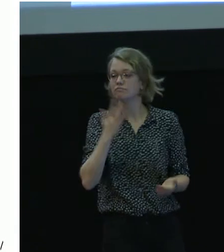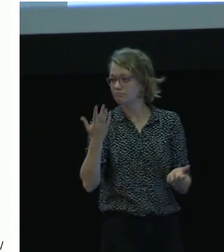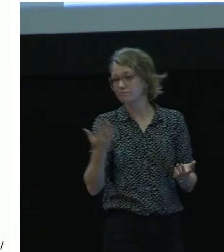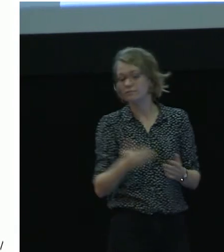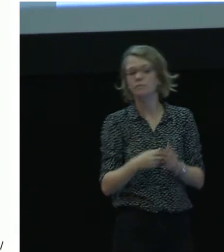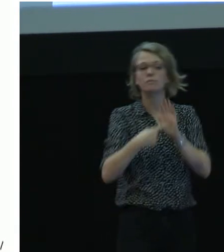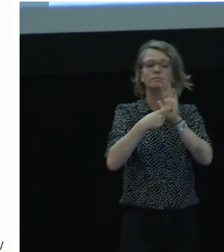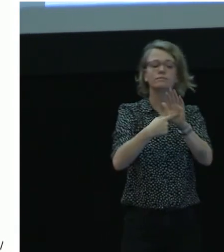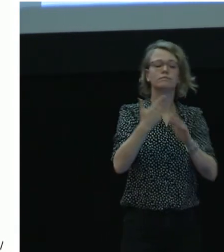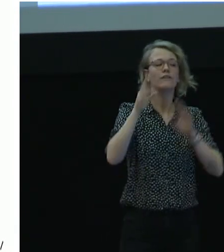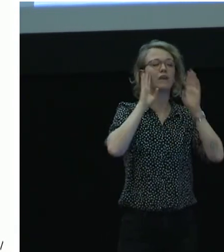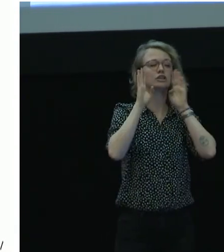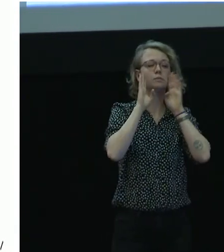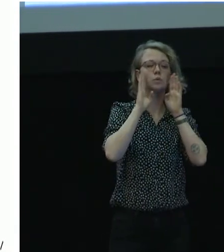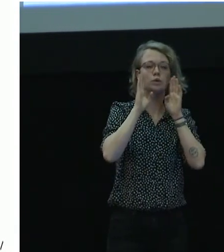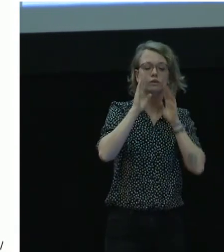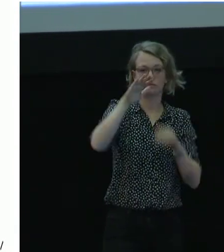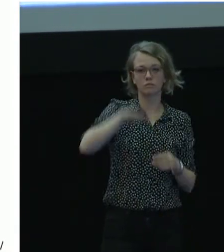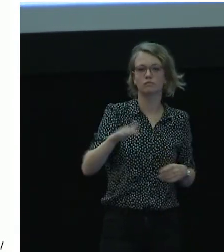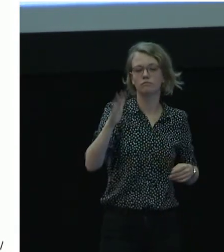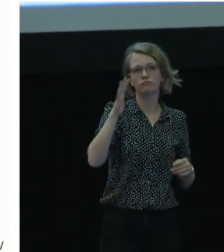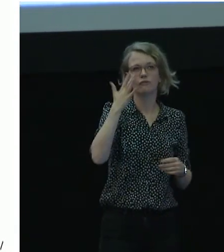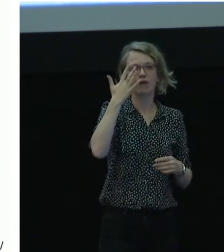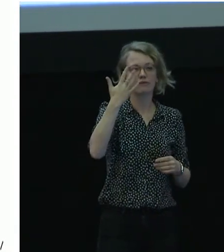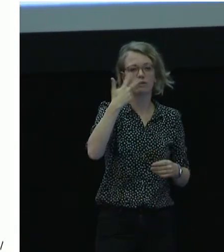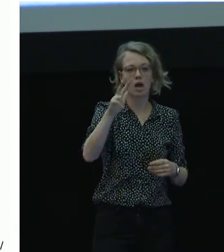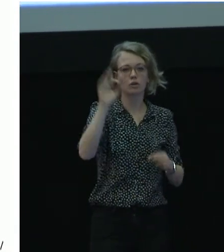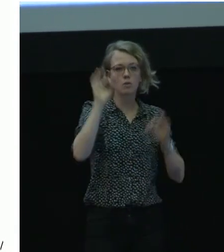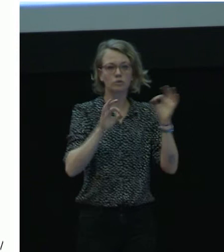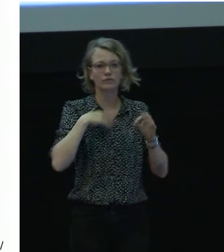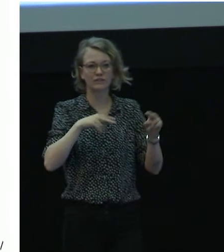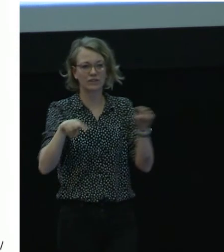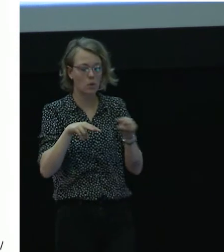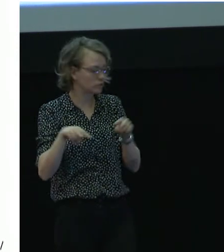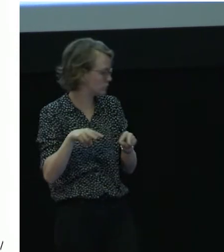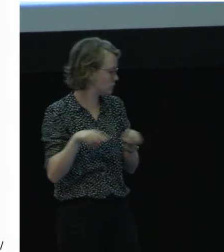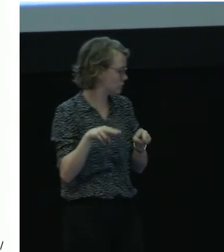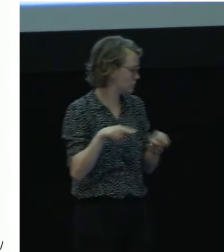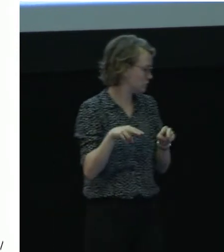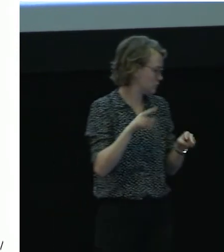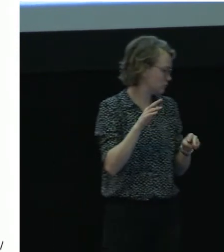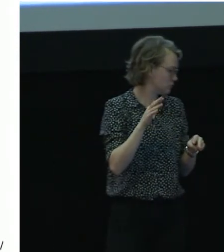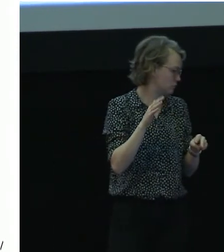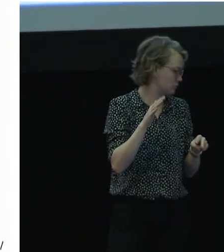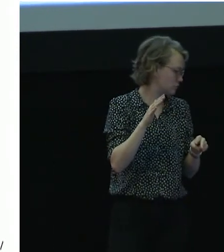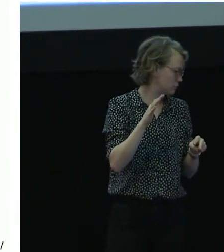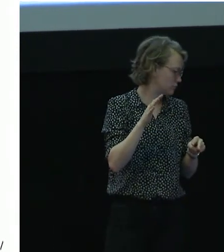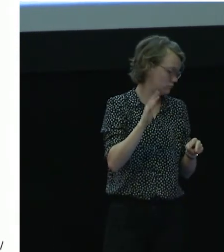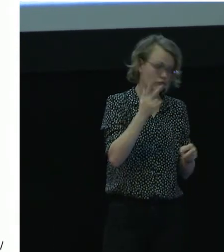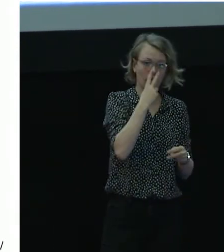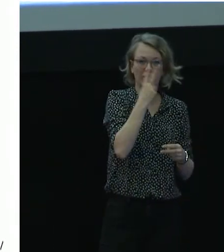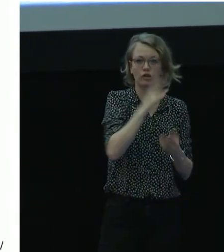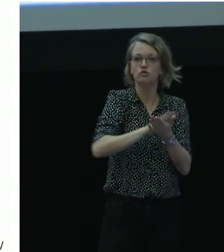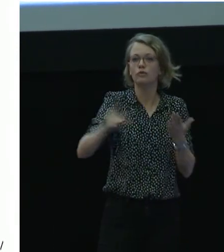They're on TV, but also research has shown that on Facebook, 85% of